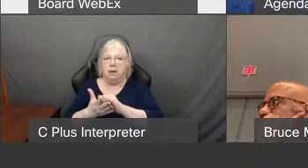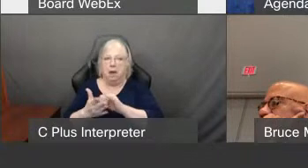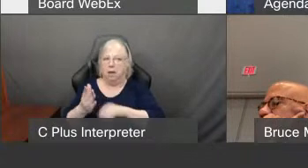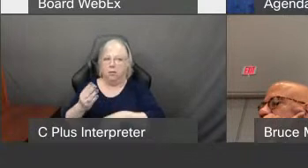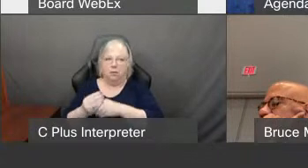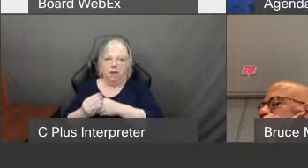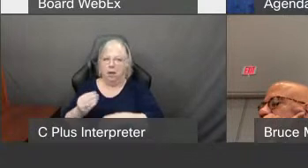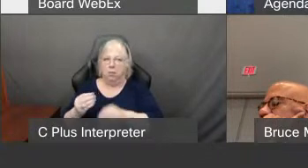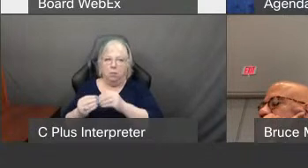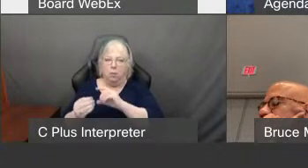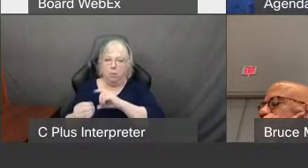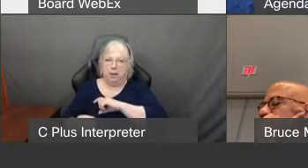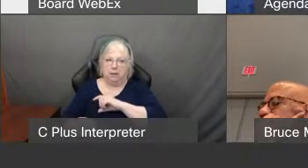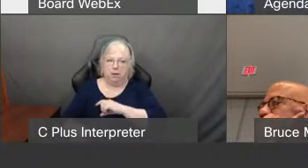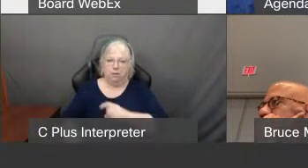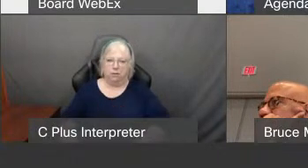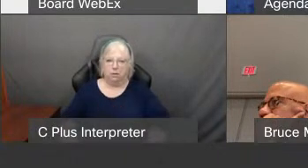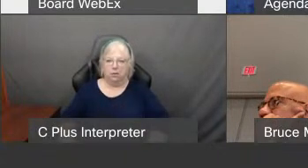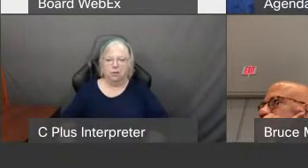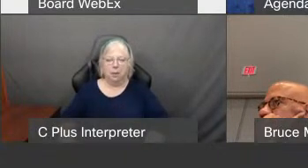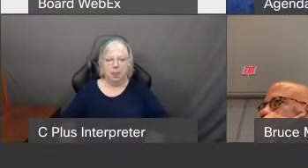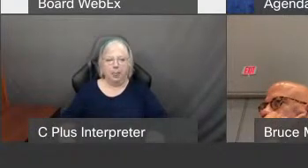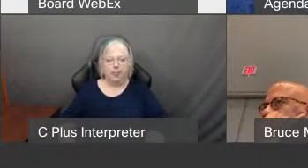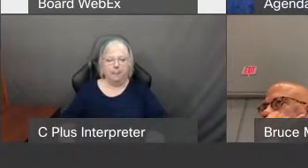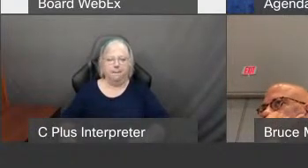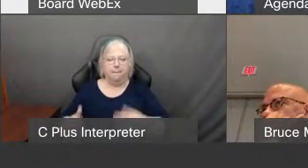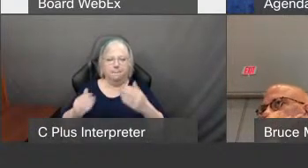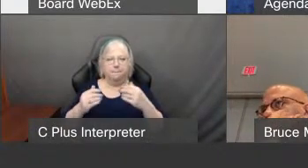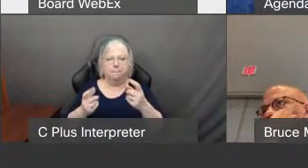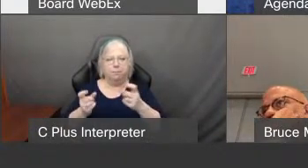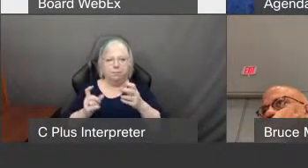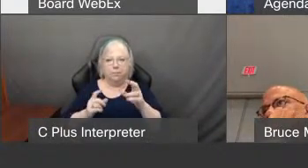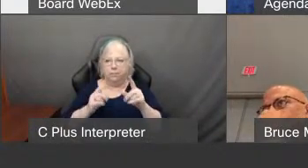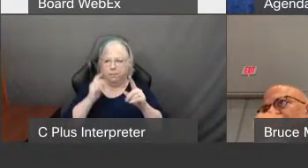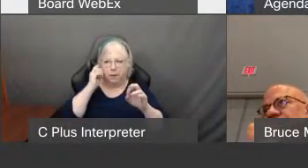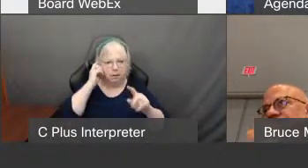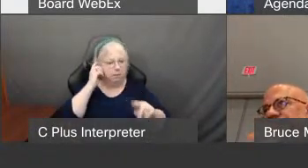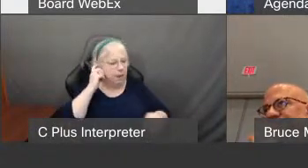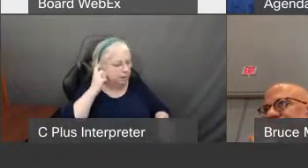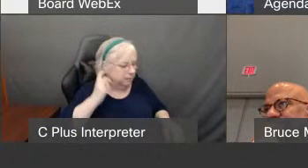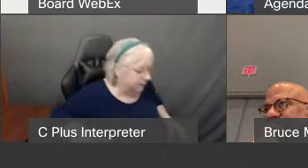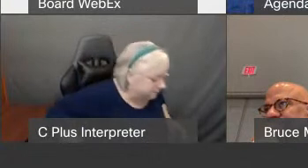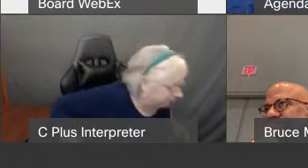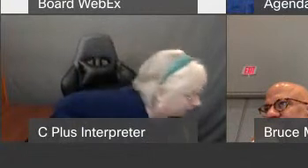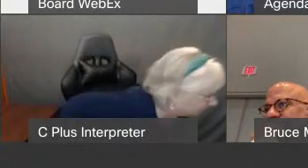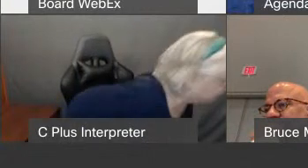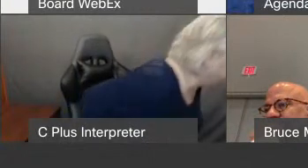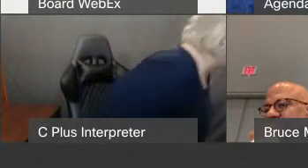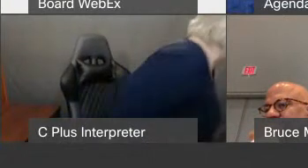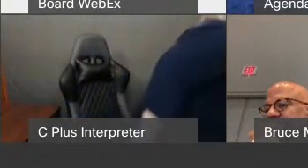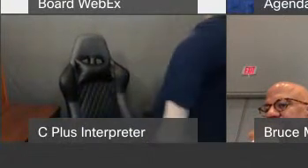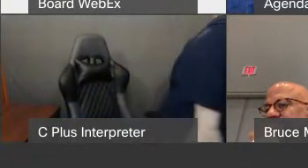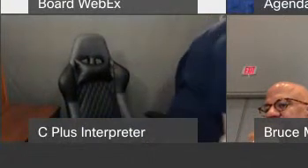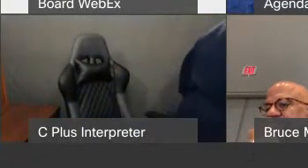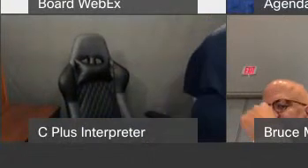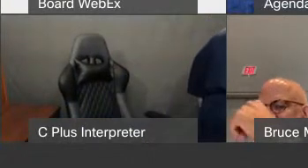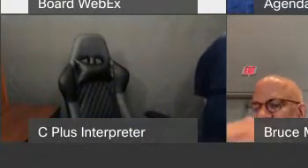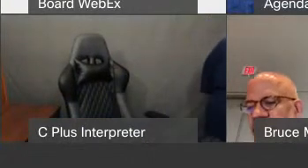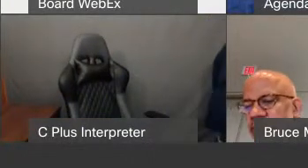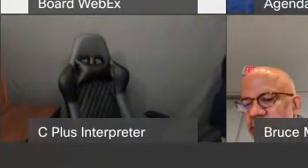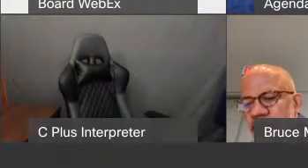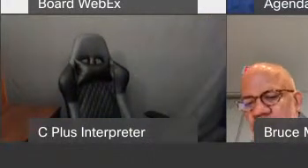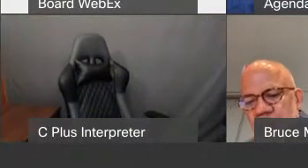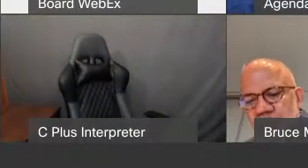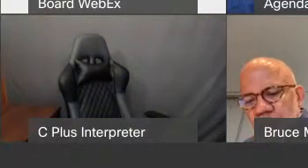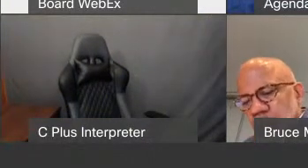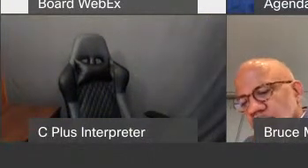you. Director Peck. Thank you, Mayor. I think my colleagues have pretty much brought up